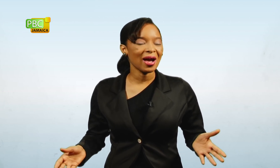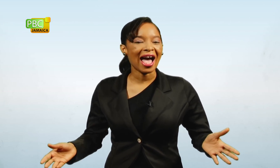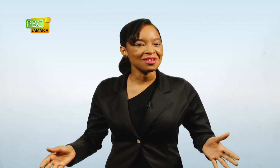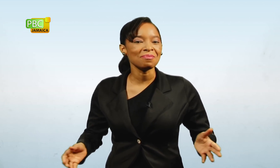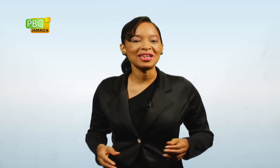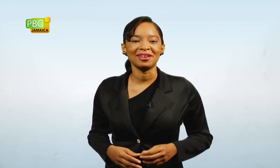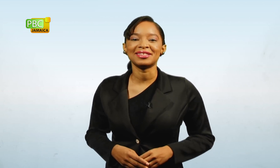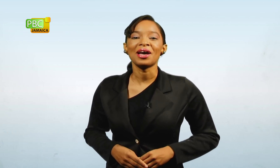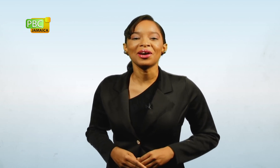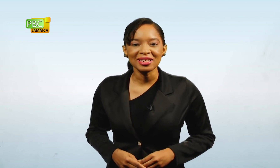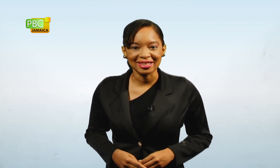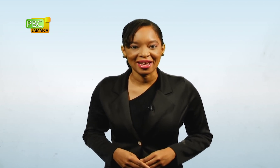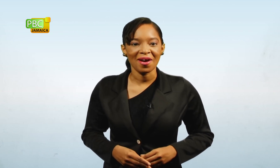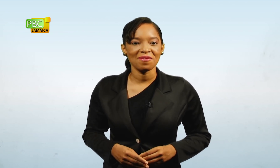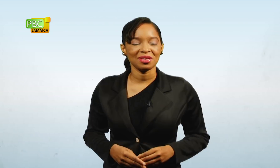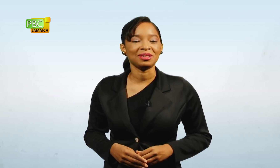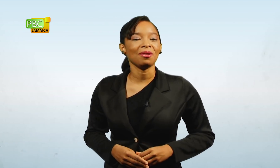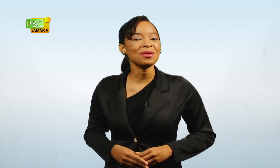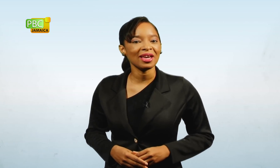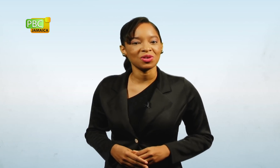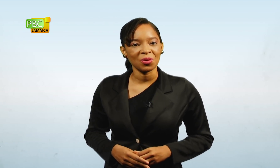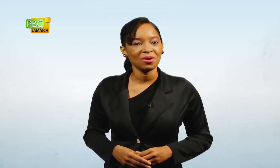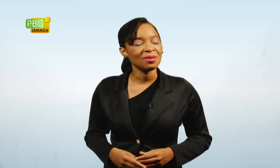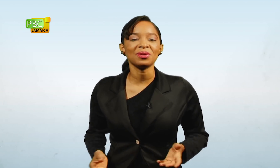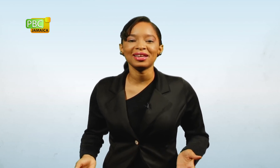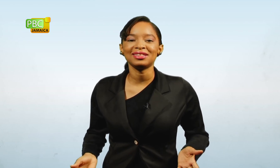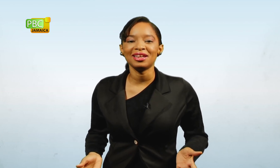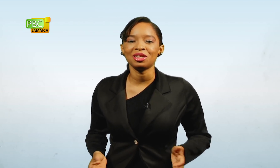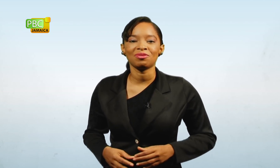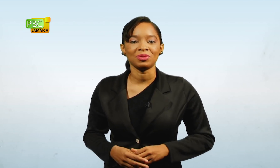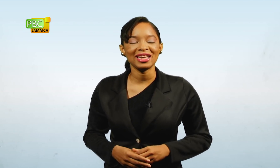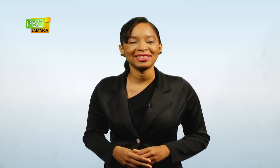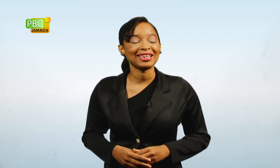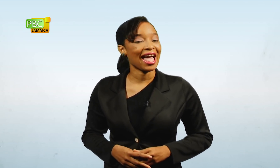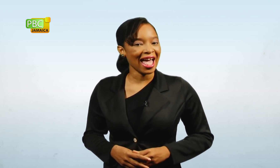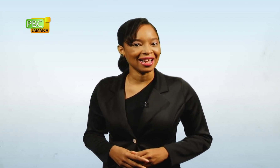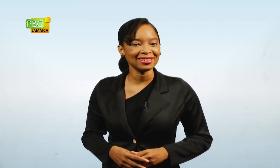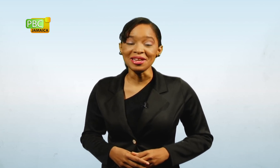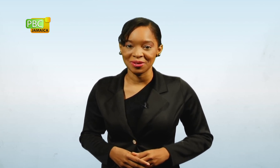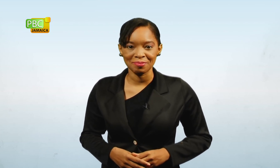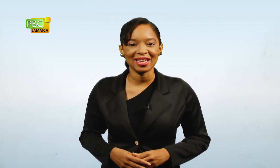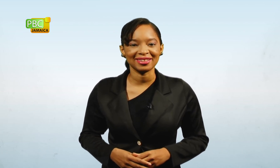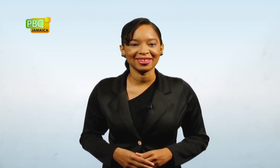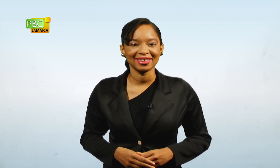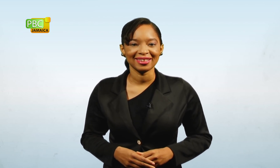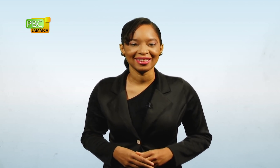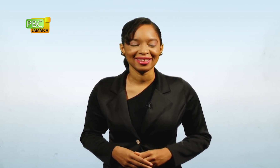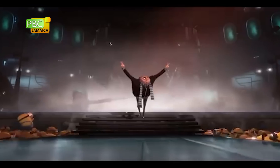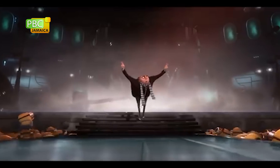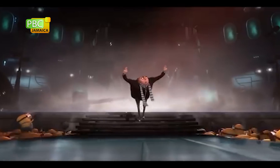GRU and the Minions, courtesy of the WHO, the United Nations Foundation, and